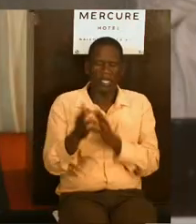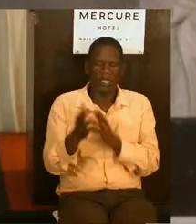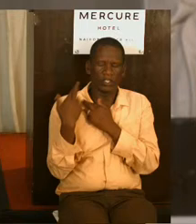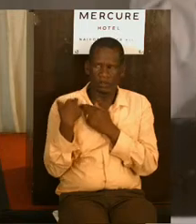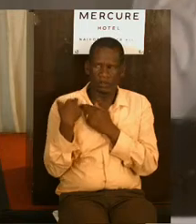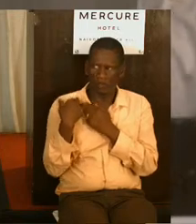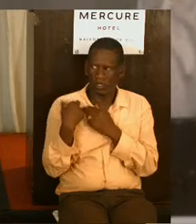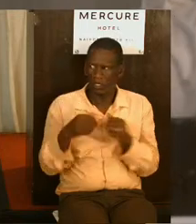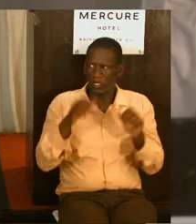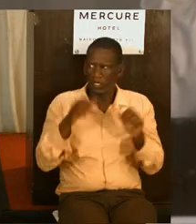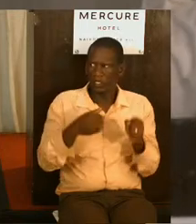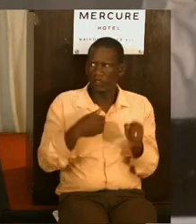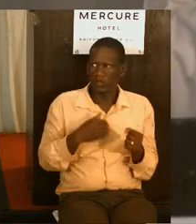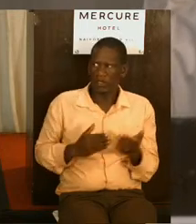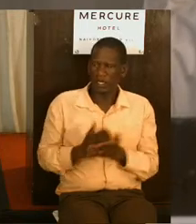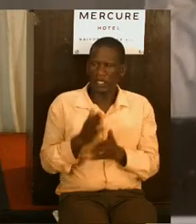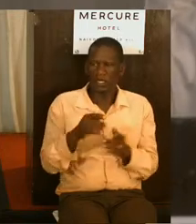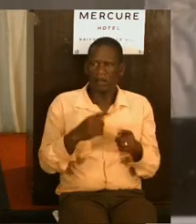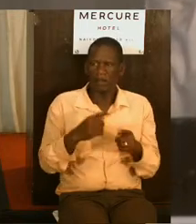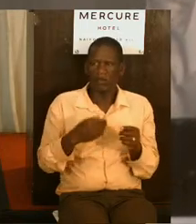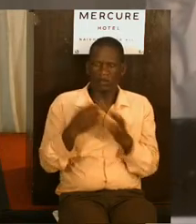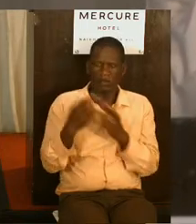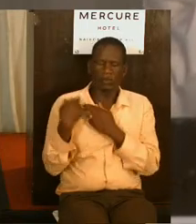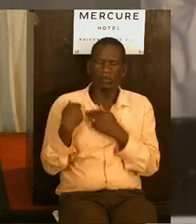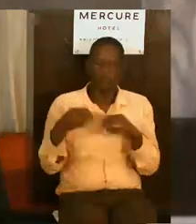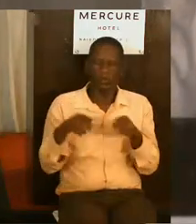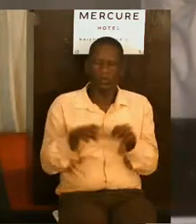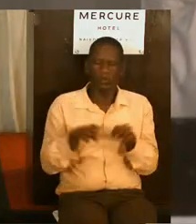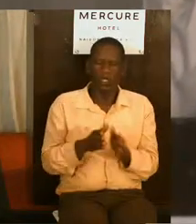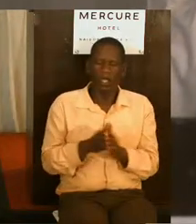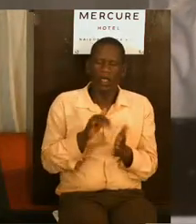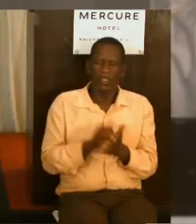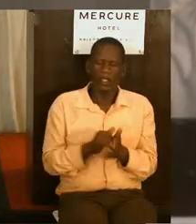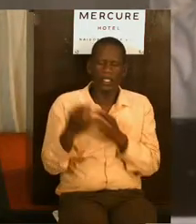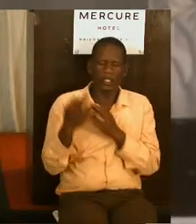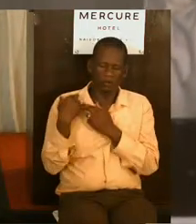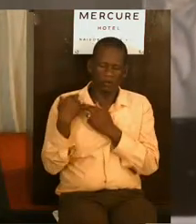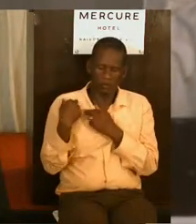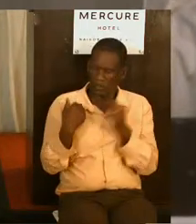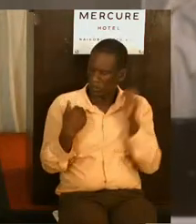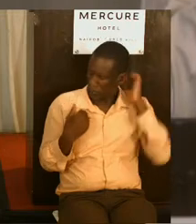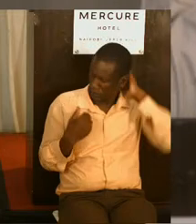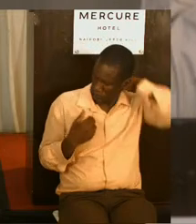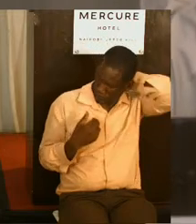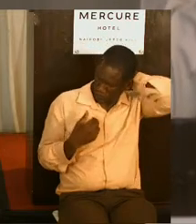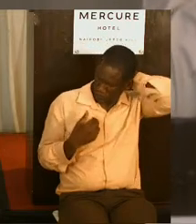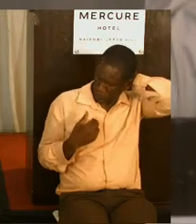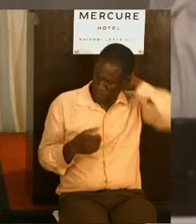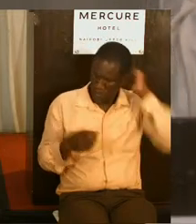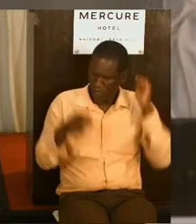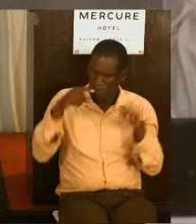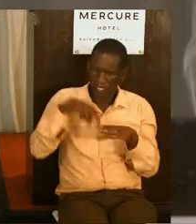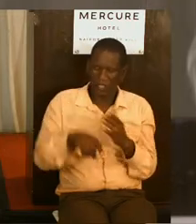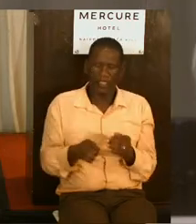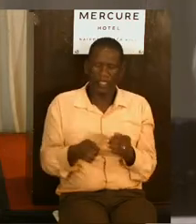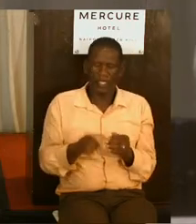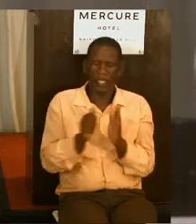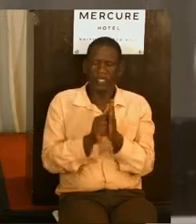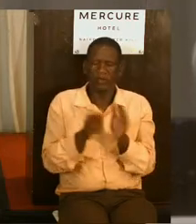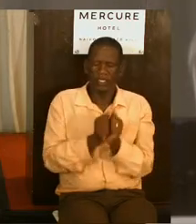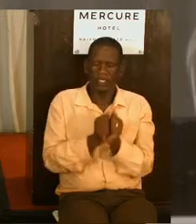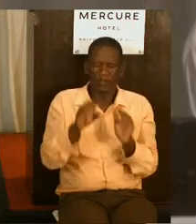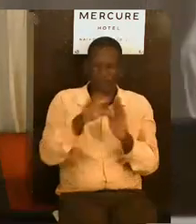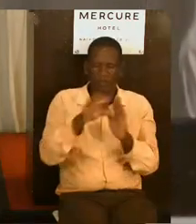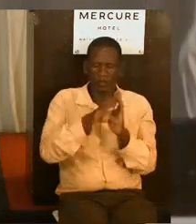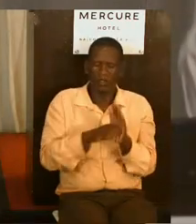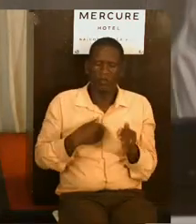responsibility yeah you have your rights but you have responsibility and that responsibility is enshrined and the article 10 of